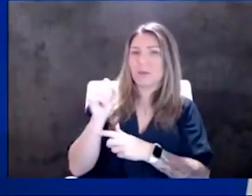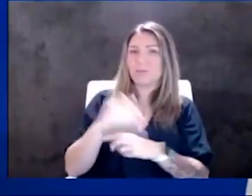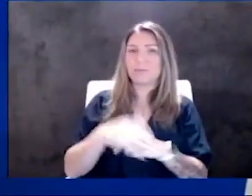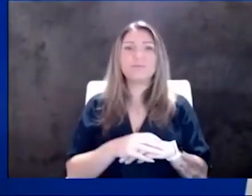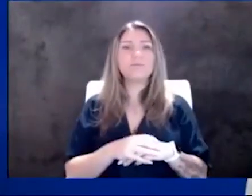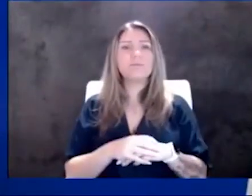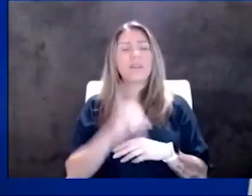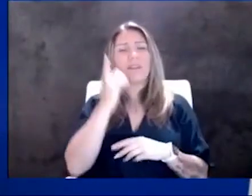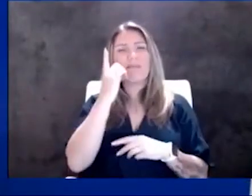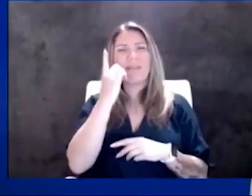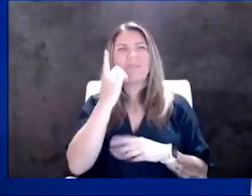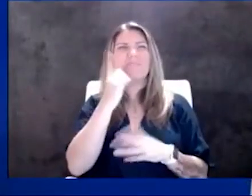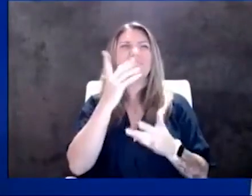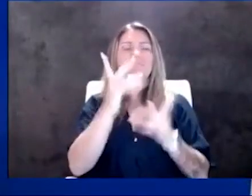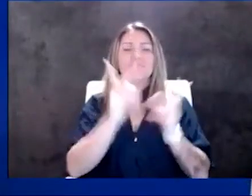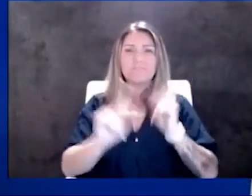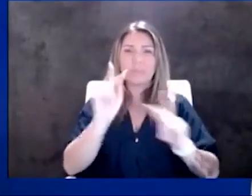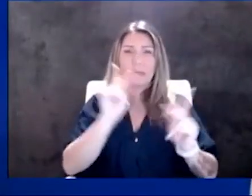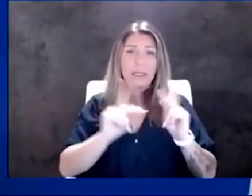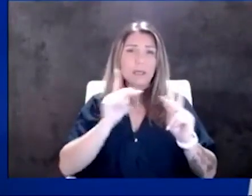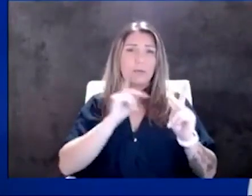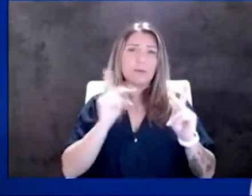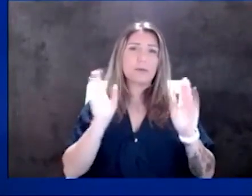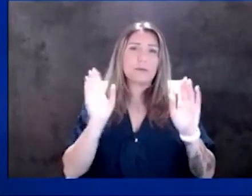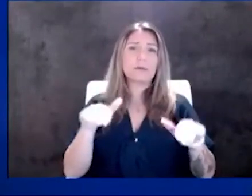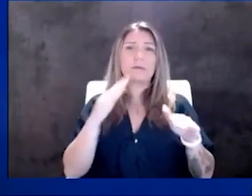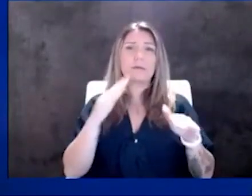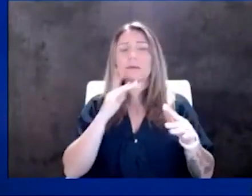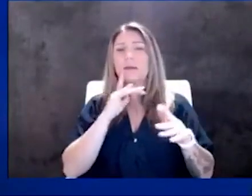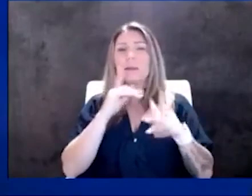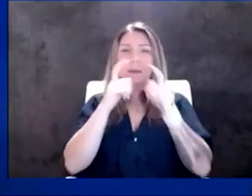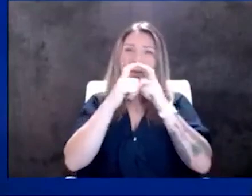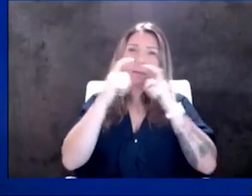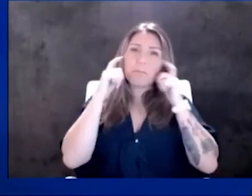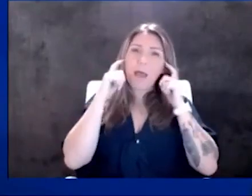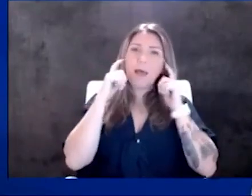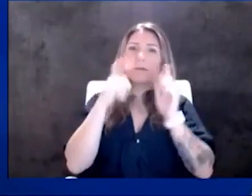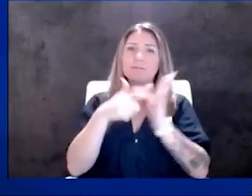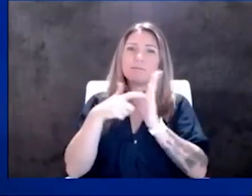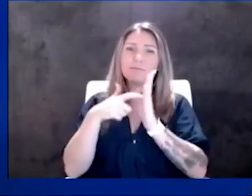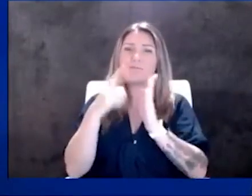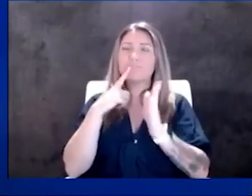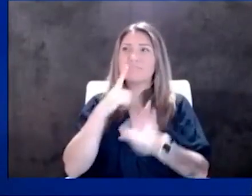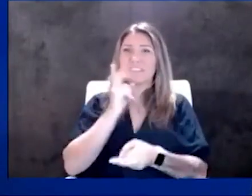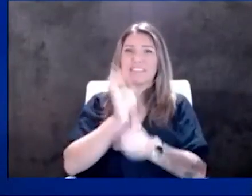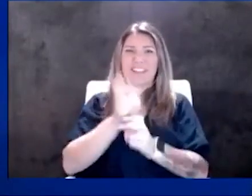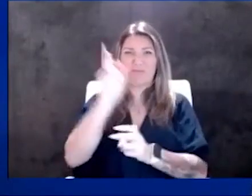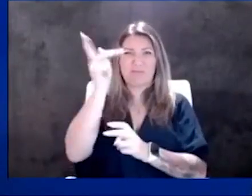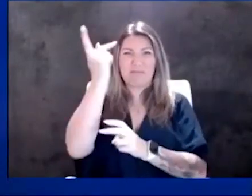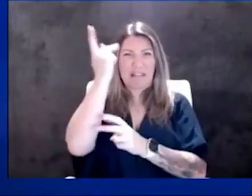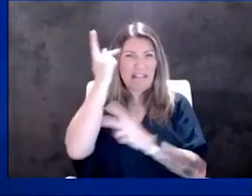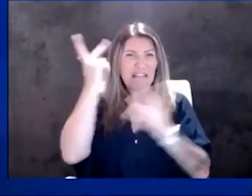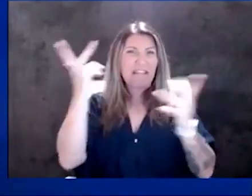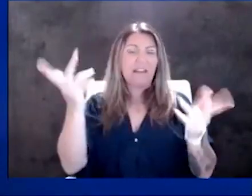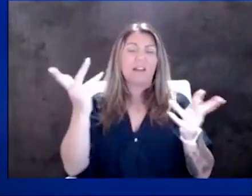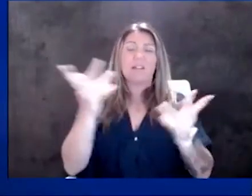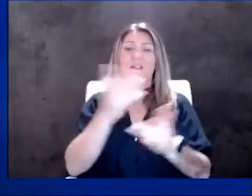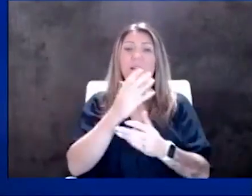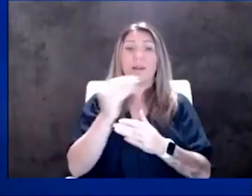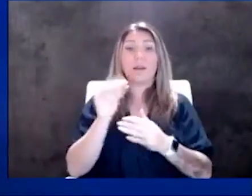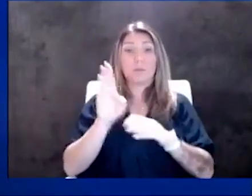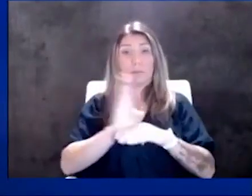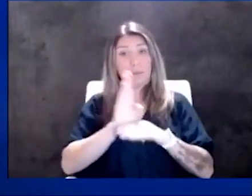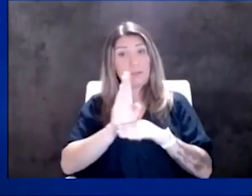relinquish mask mandates. It's just harder to get them politically, right? And I get it. Businesses and companies need to be open. They need to be able to go